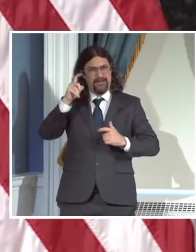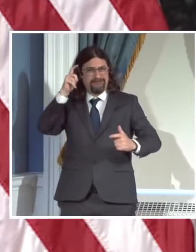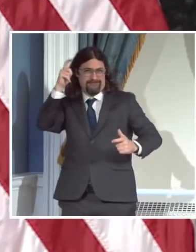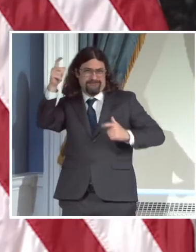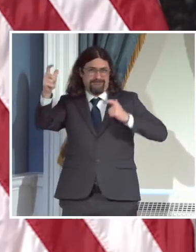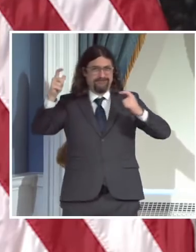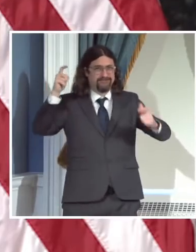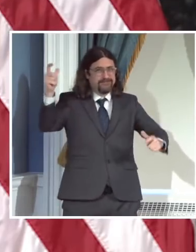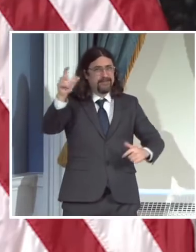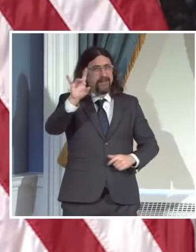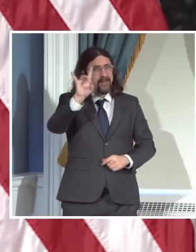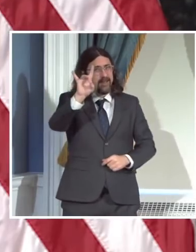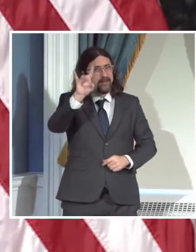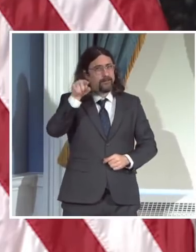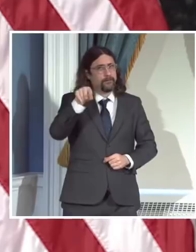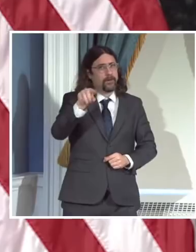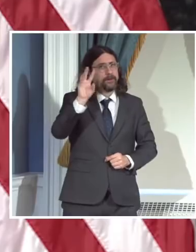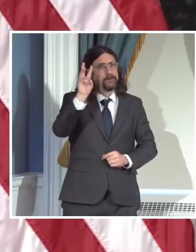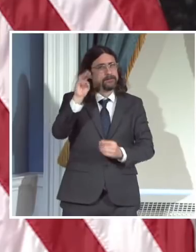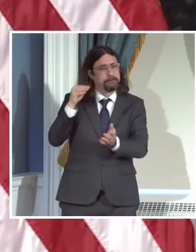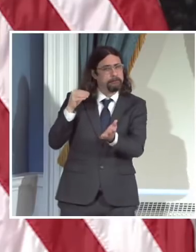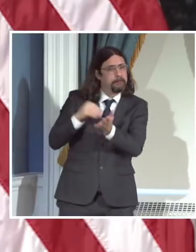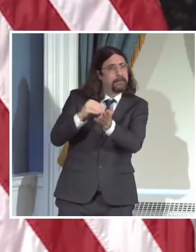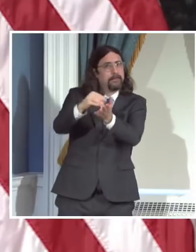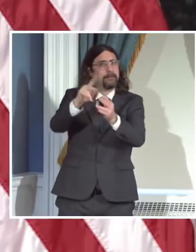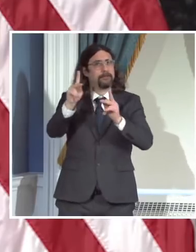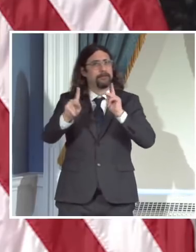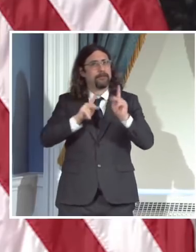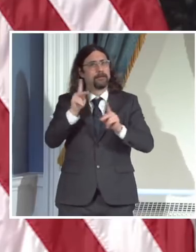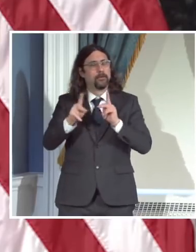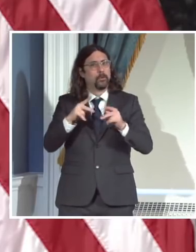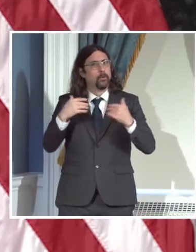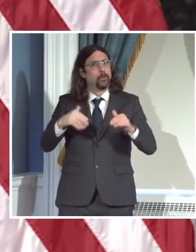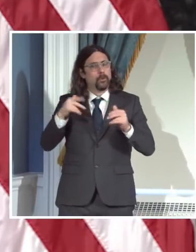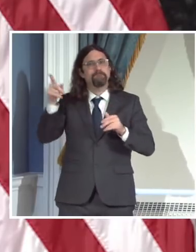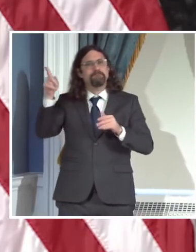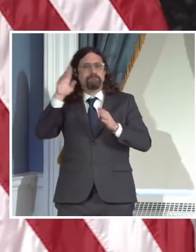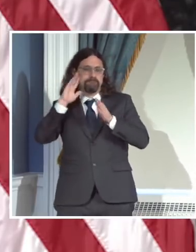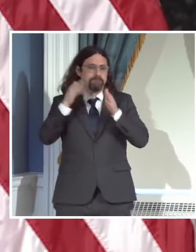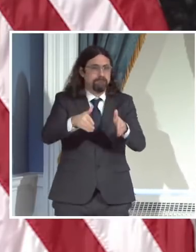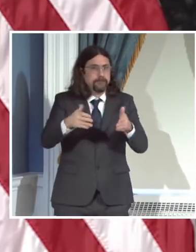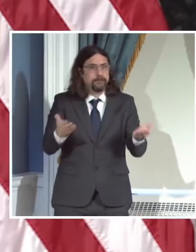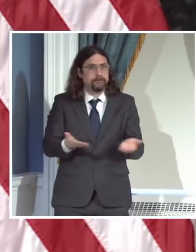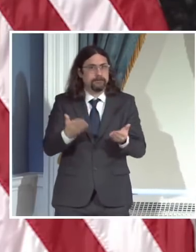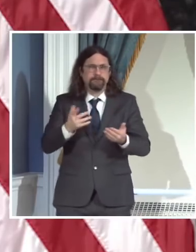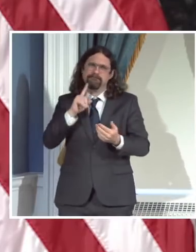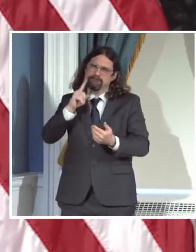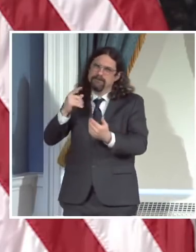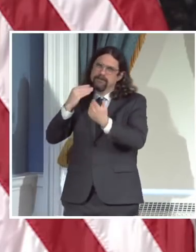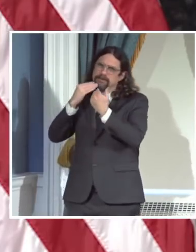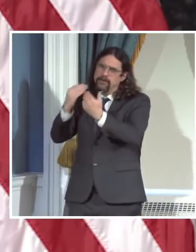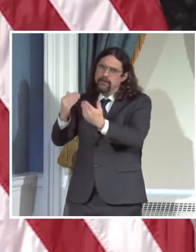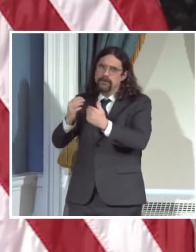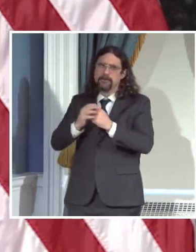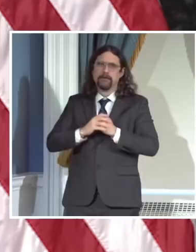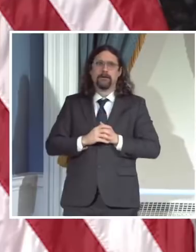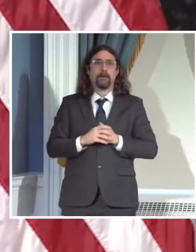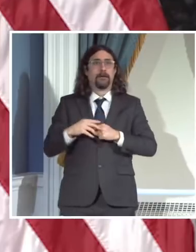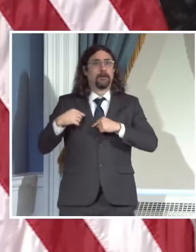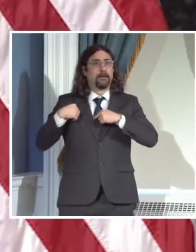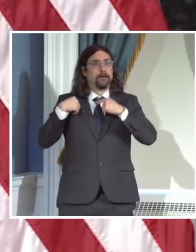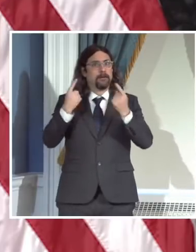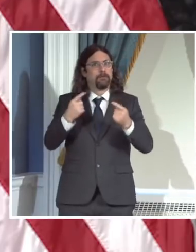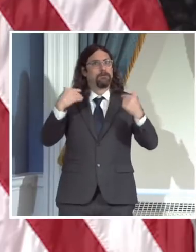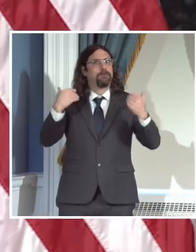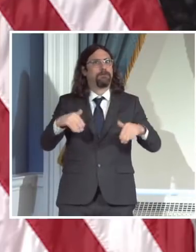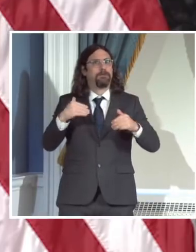for the amazing support we've gotten with the ambulances that have arrived and the EMTs and paramedics to help us address the challenges